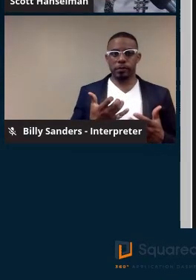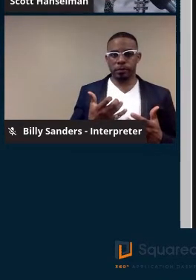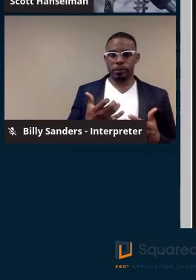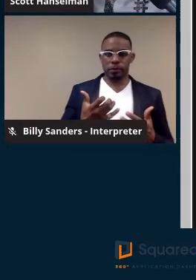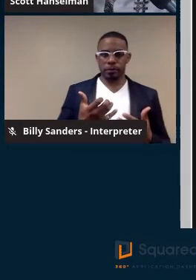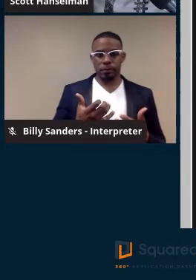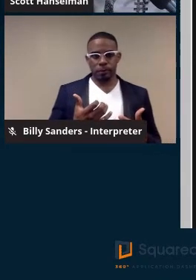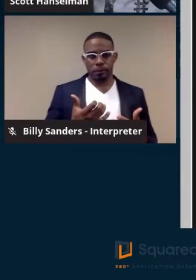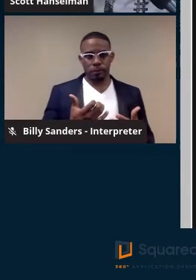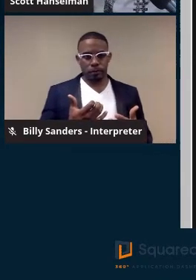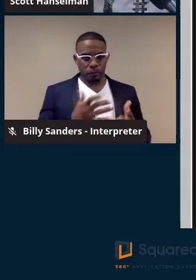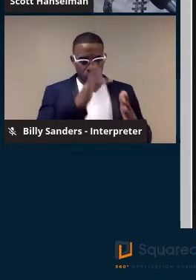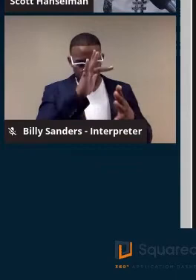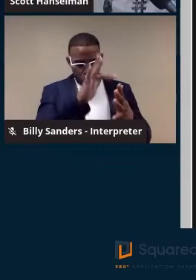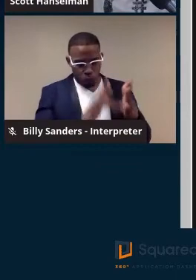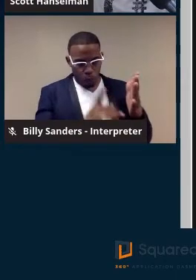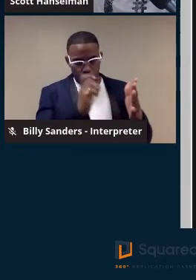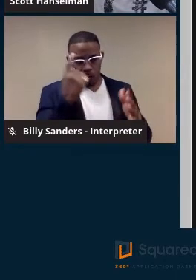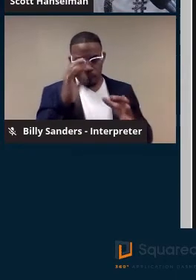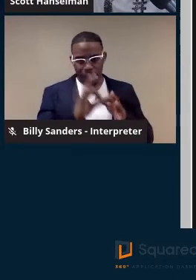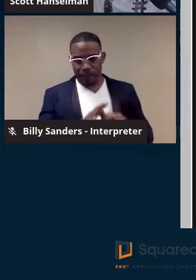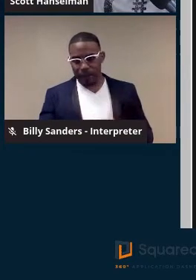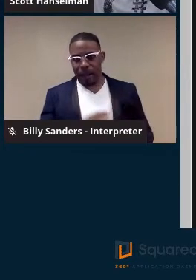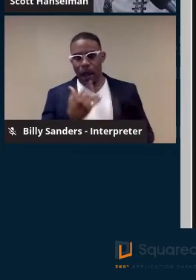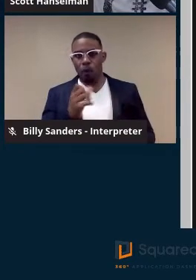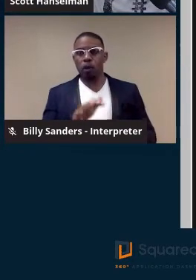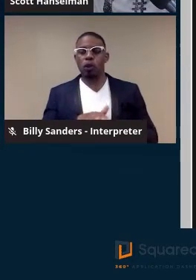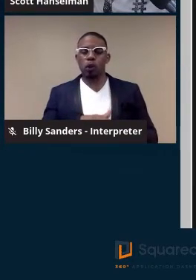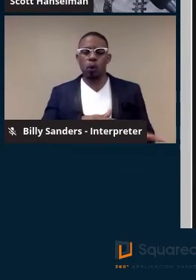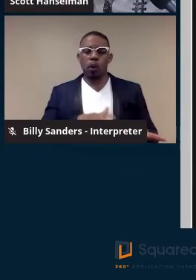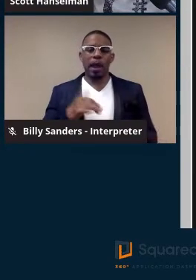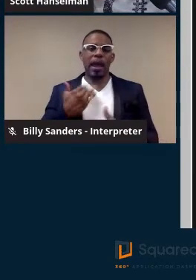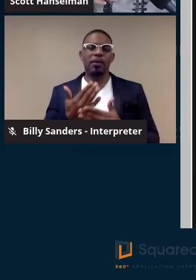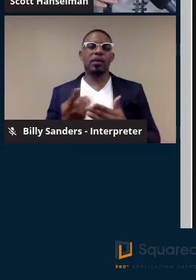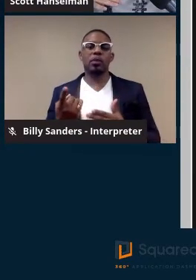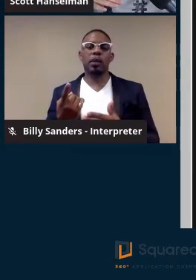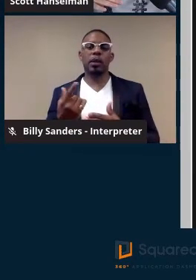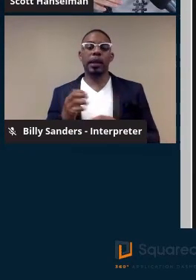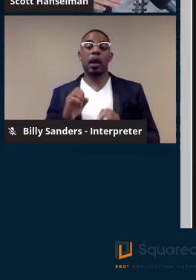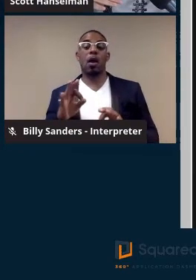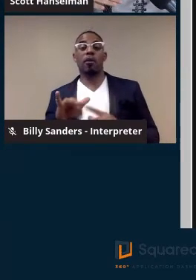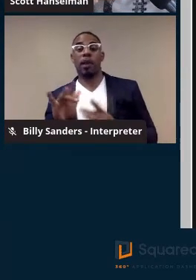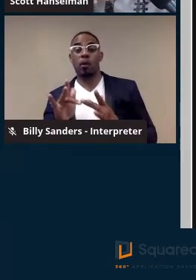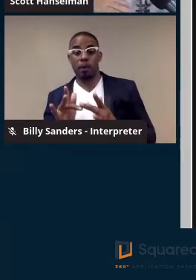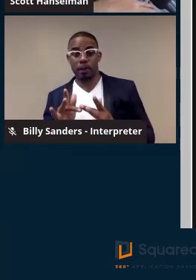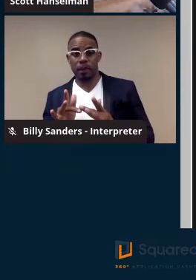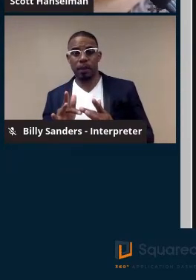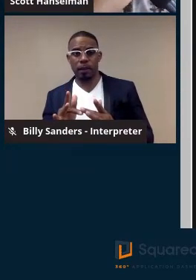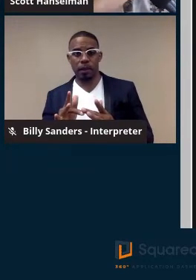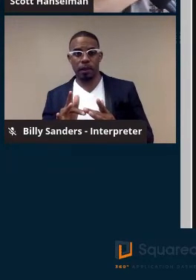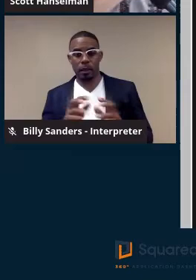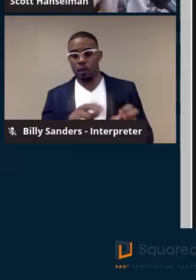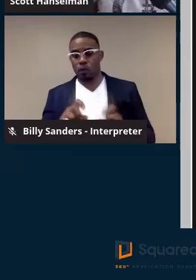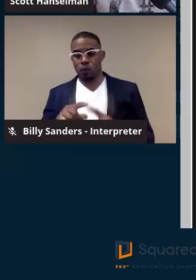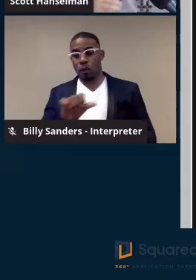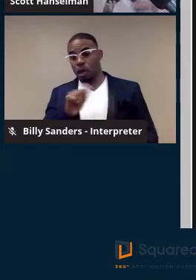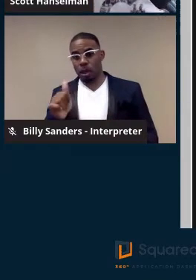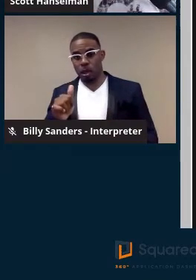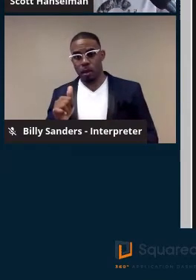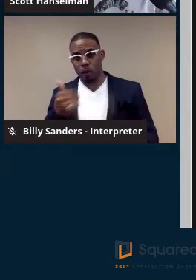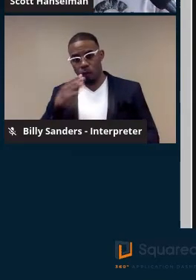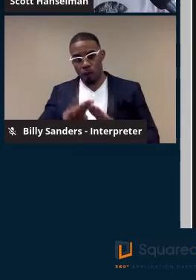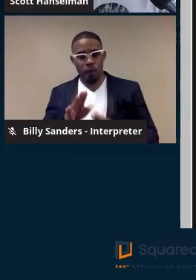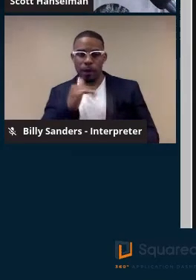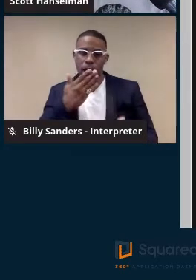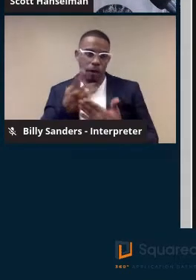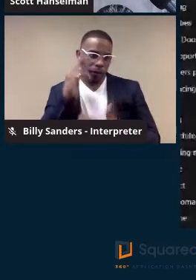them of connections, I wanted to slowly have someone get off of that website and move to another. Front Door is not